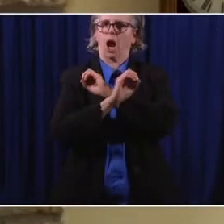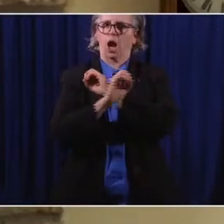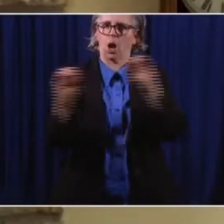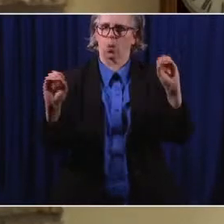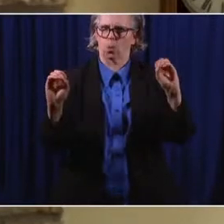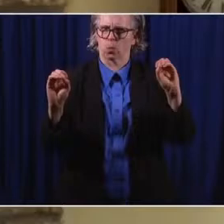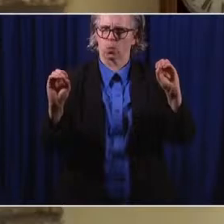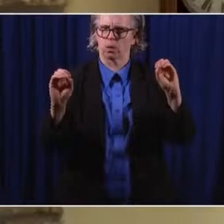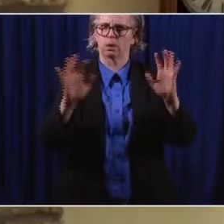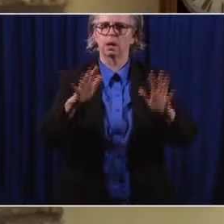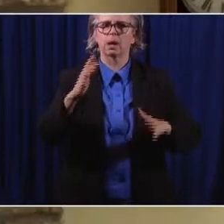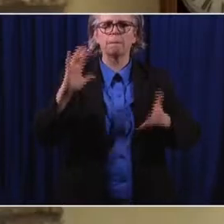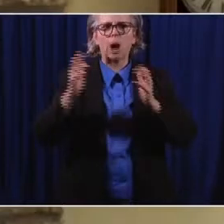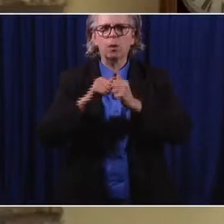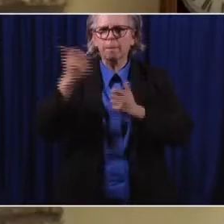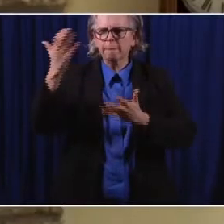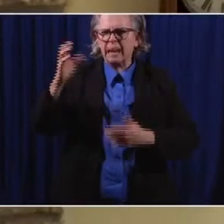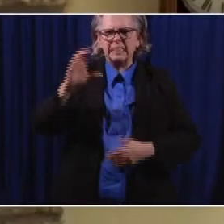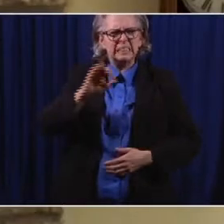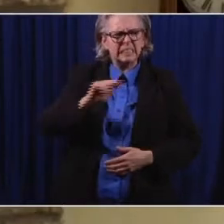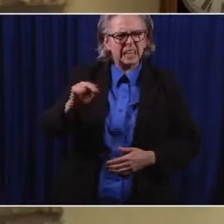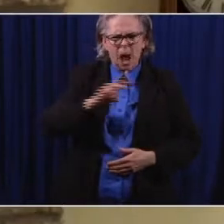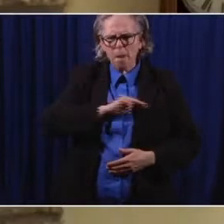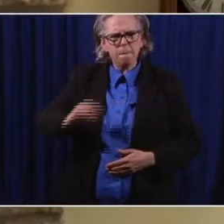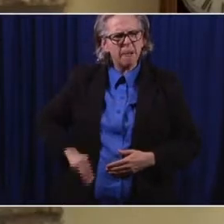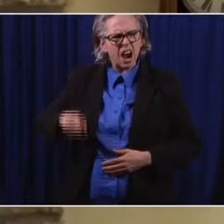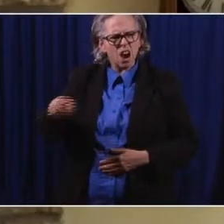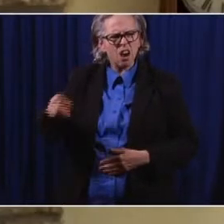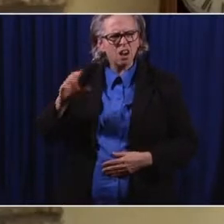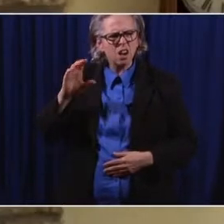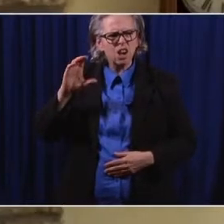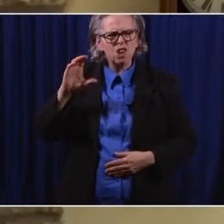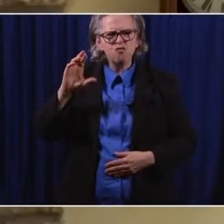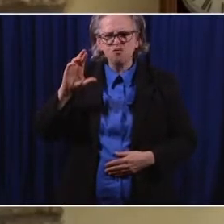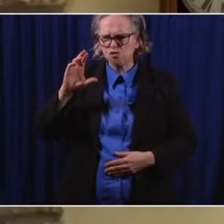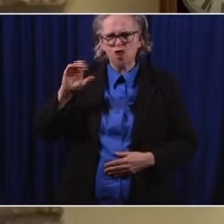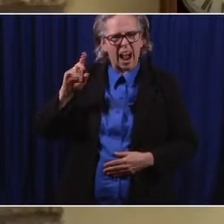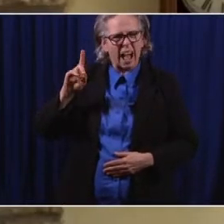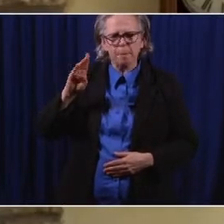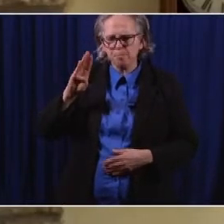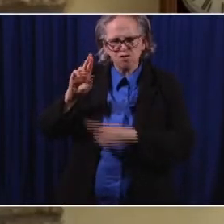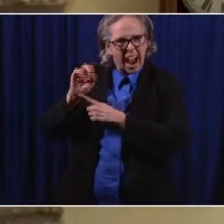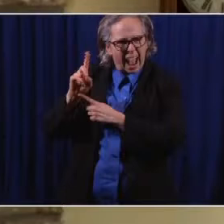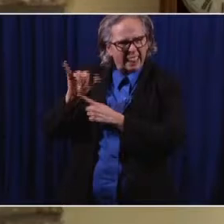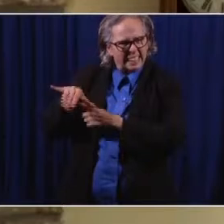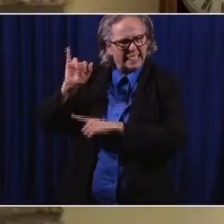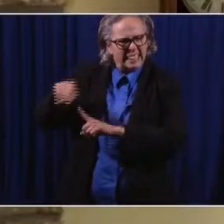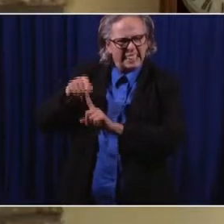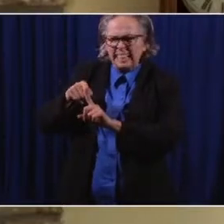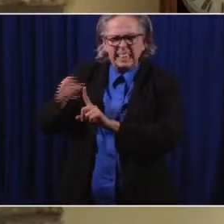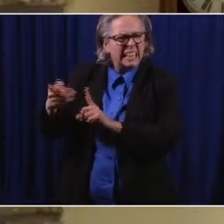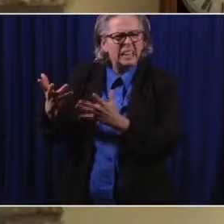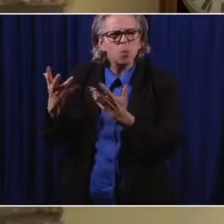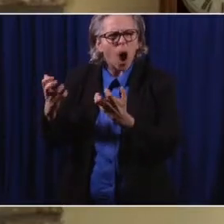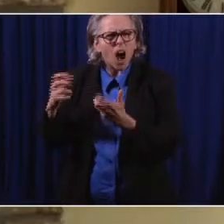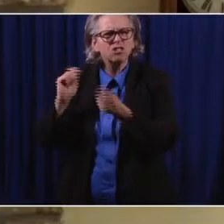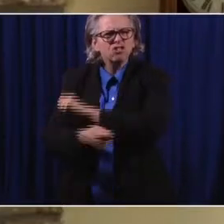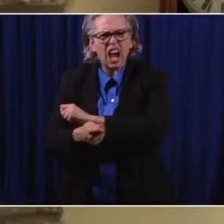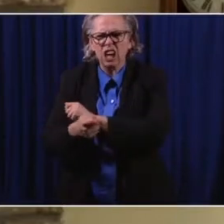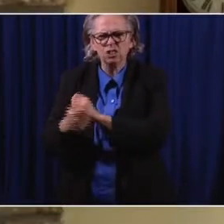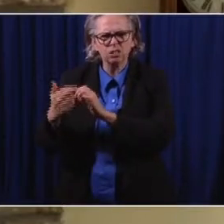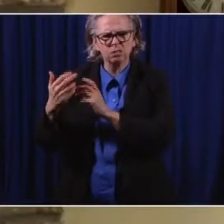in Cincinnati who wants us to change it. So we take all the information and we try to balance these